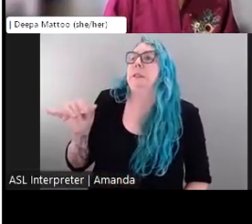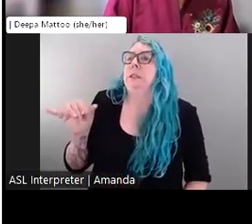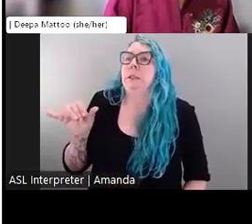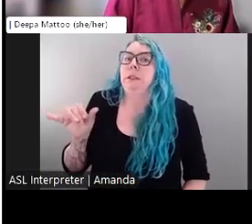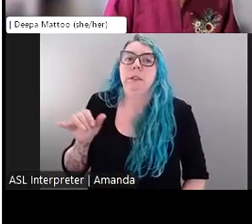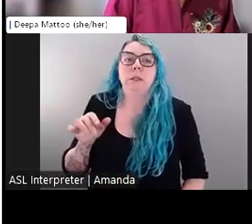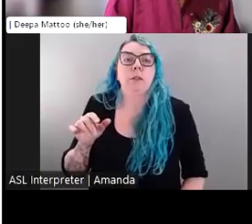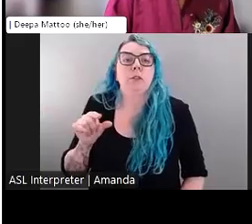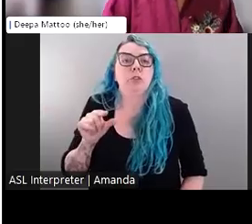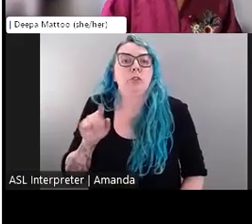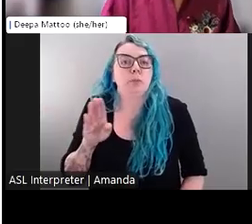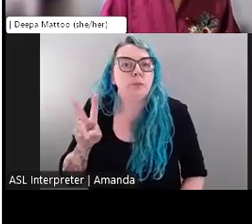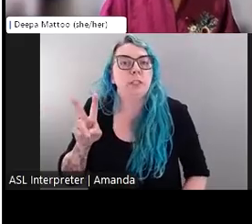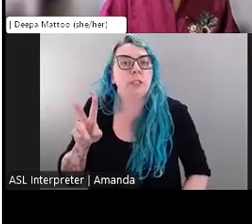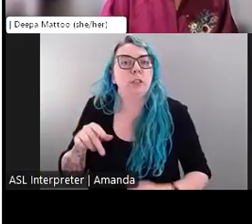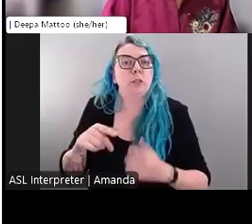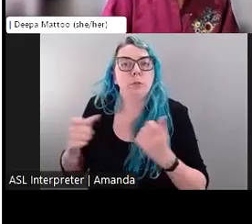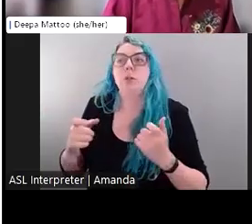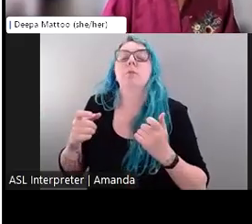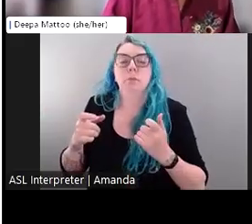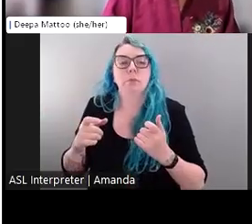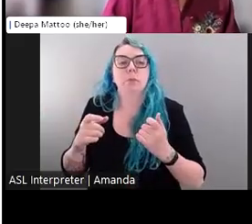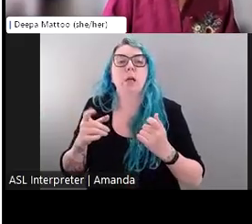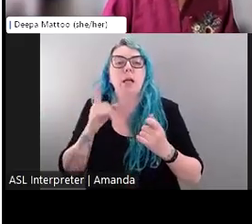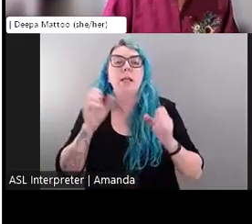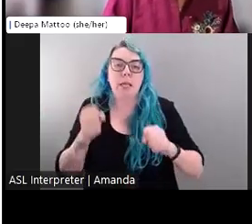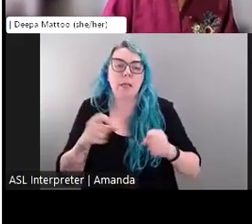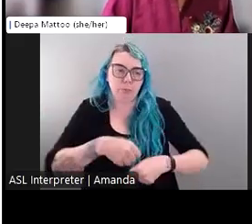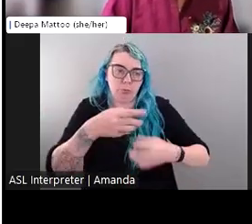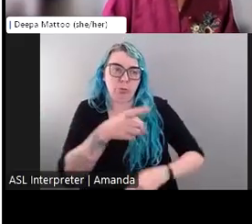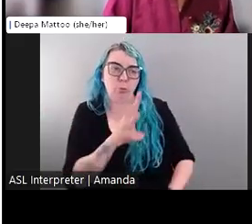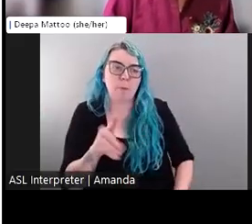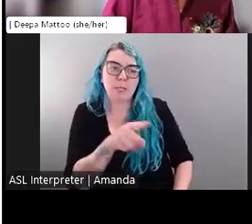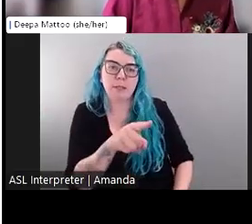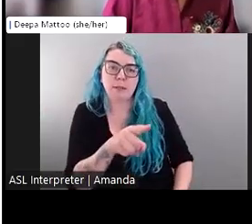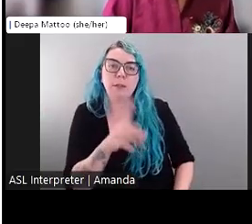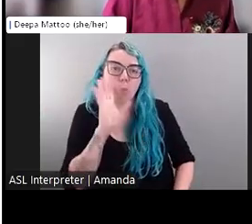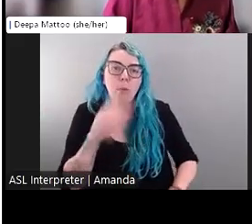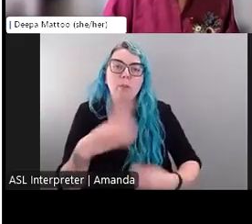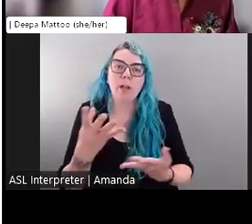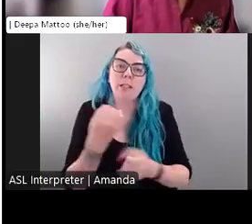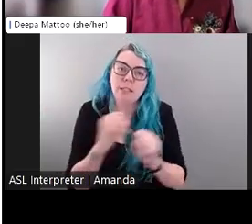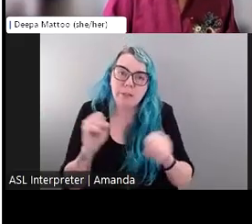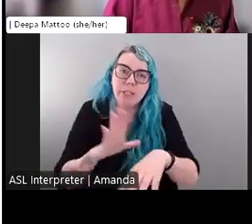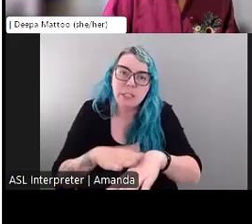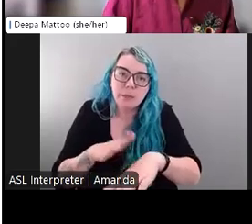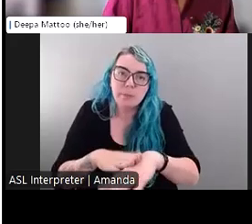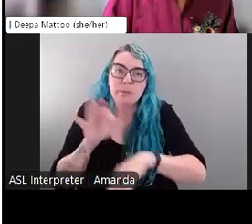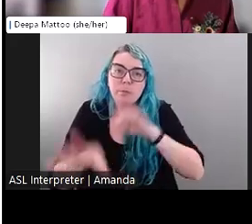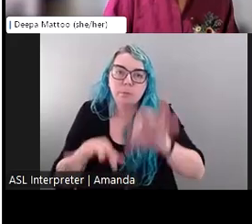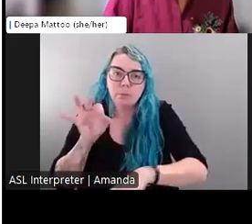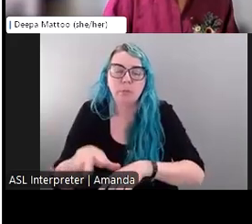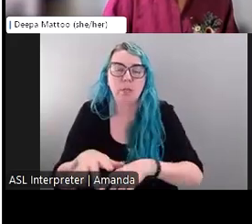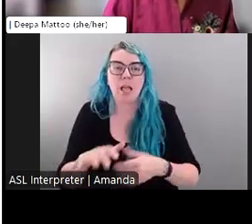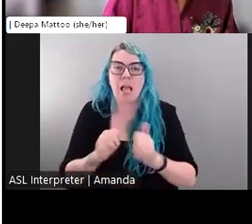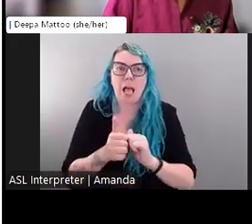know what are the safety tips out there for me, and how do I keep myself